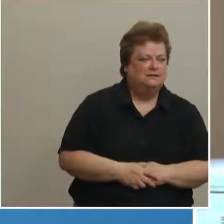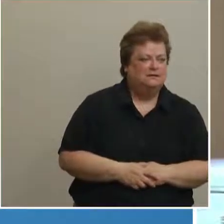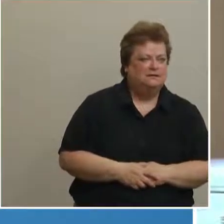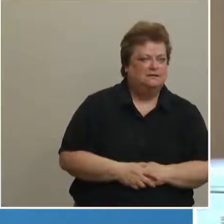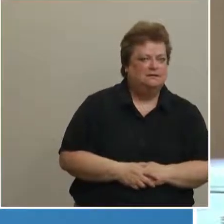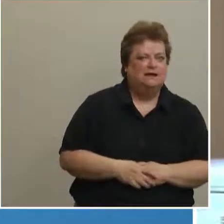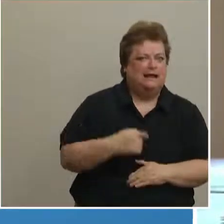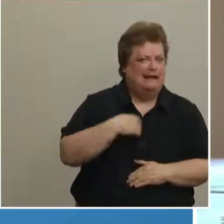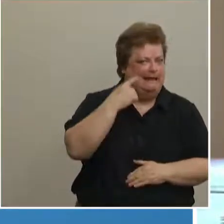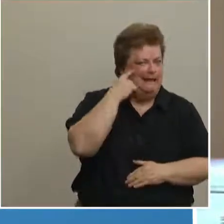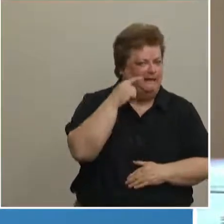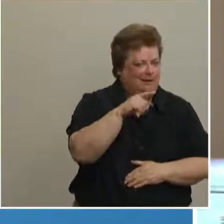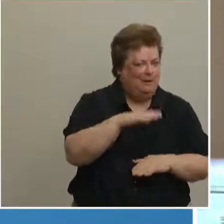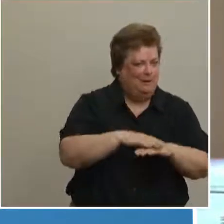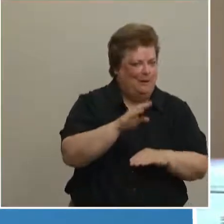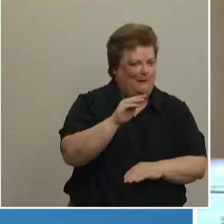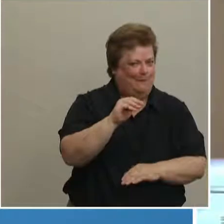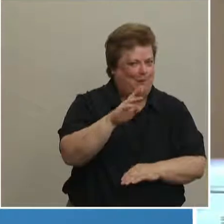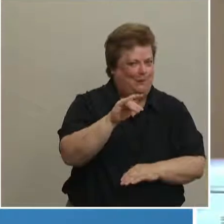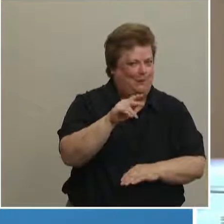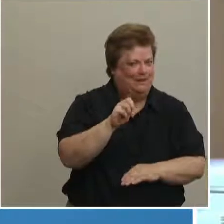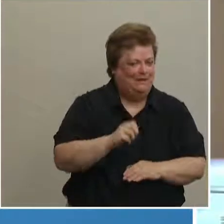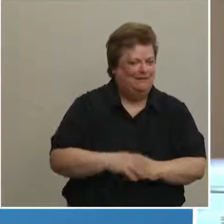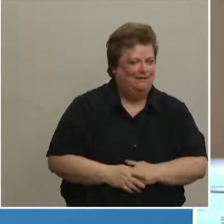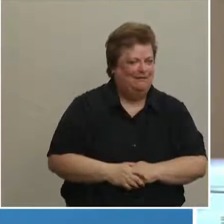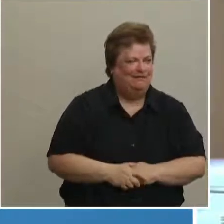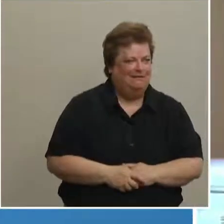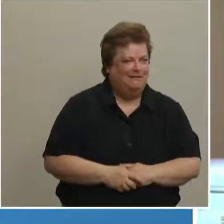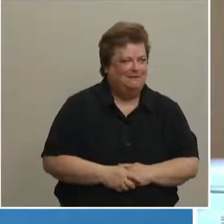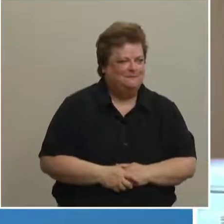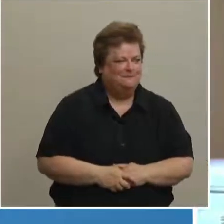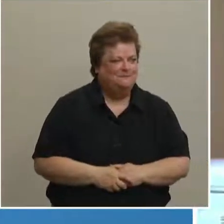I think you're on mute, Romeo.